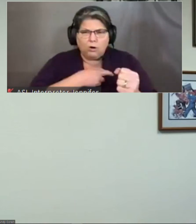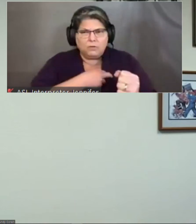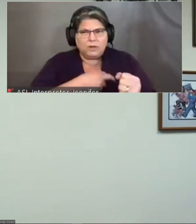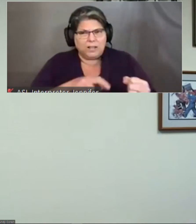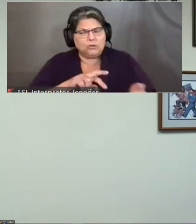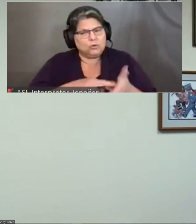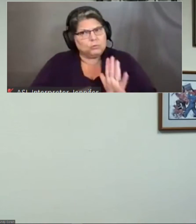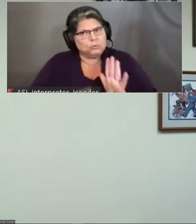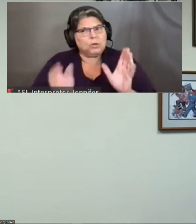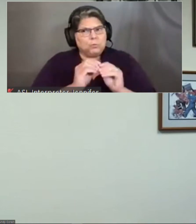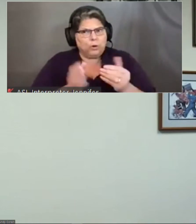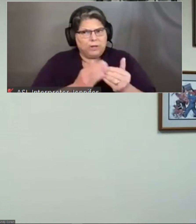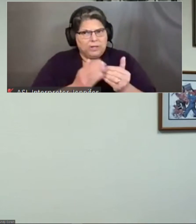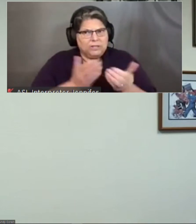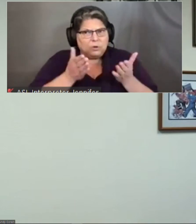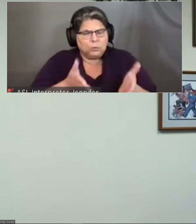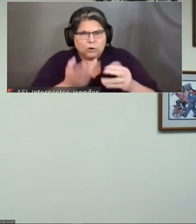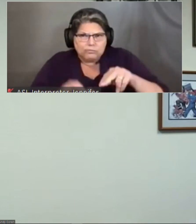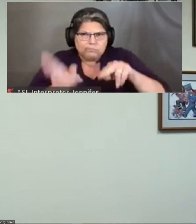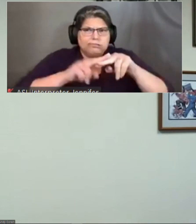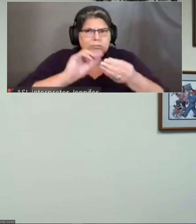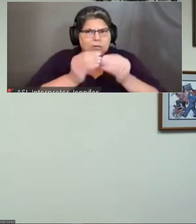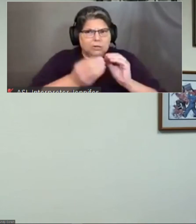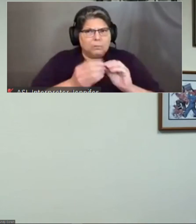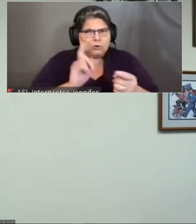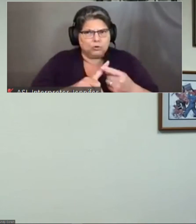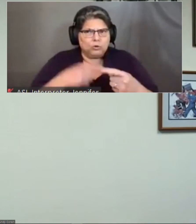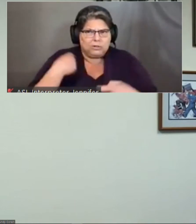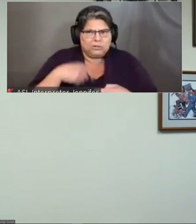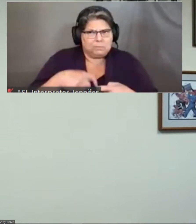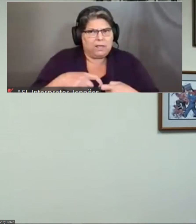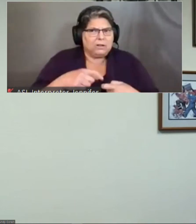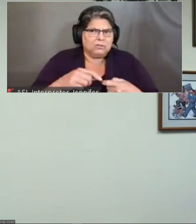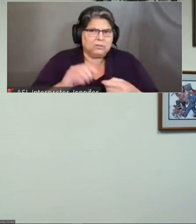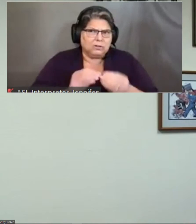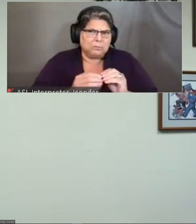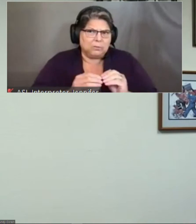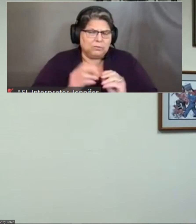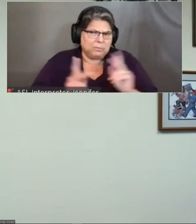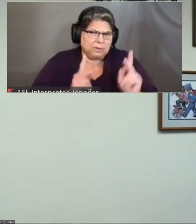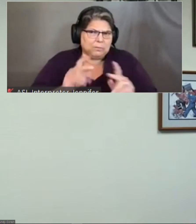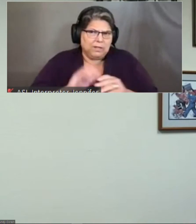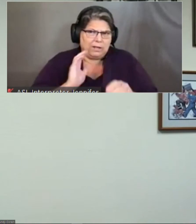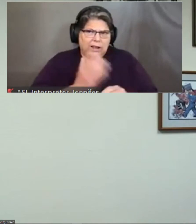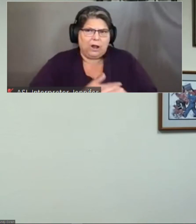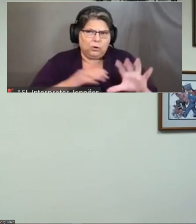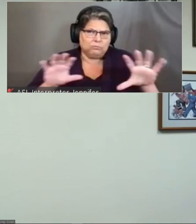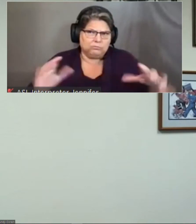try and boost the numbers to the Spanish portion of our population.